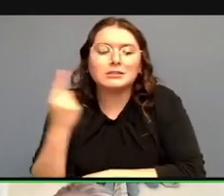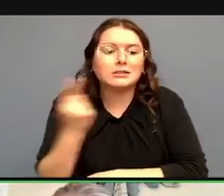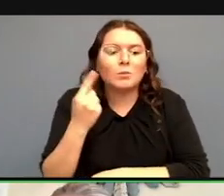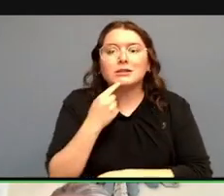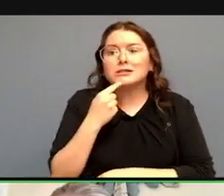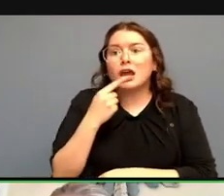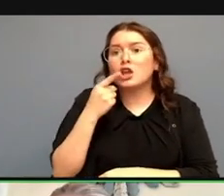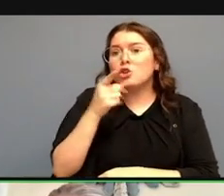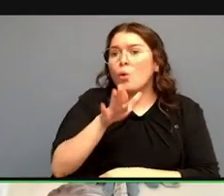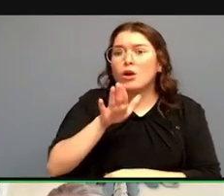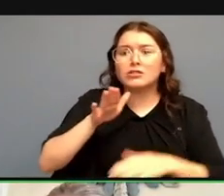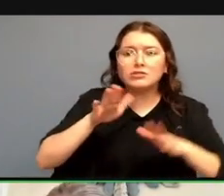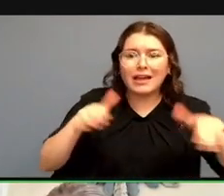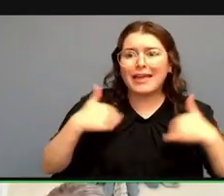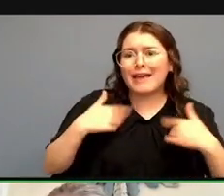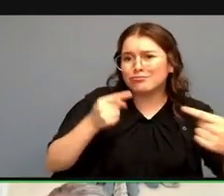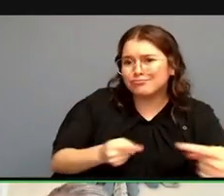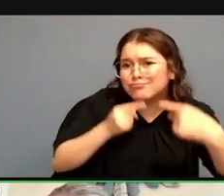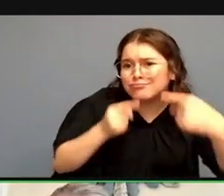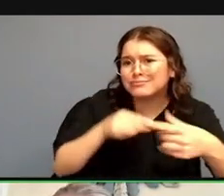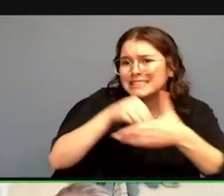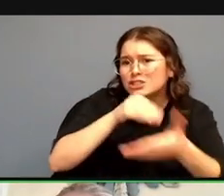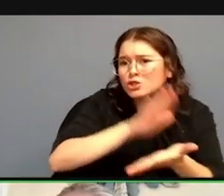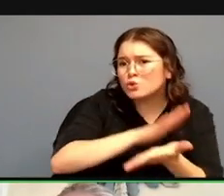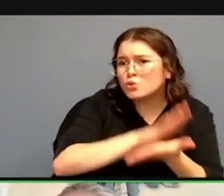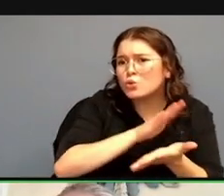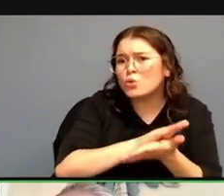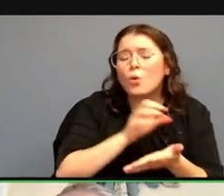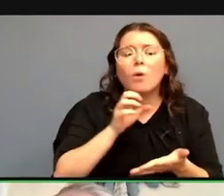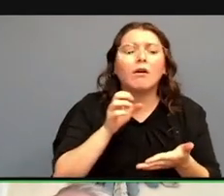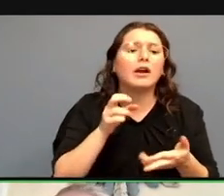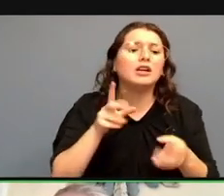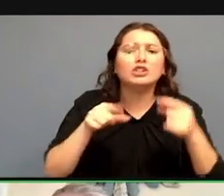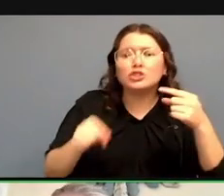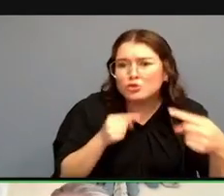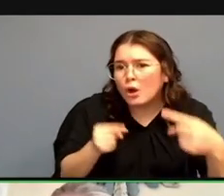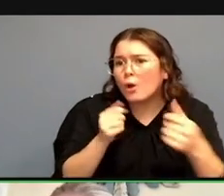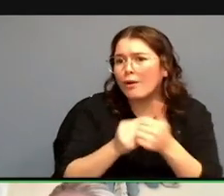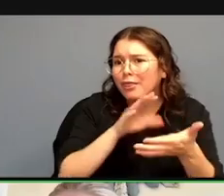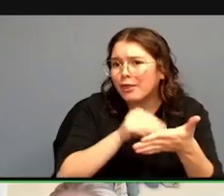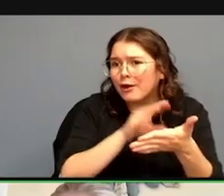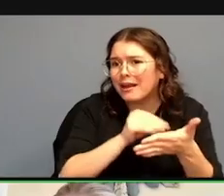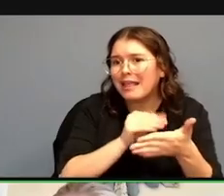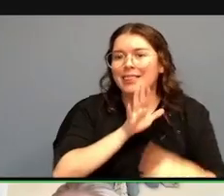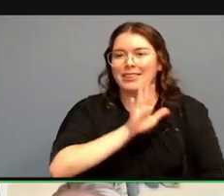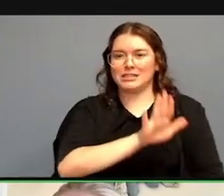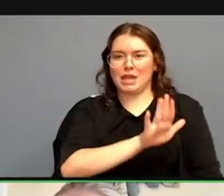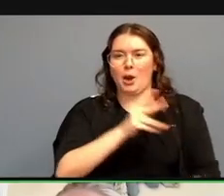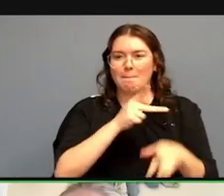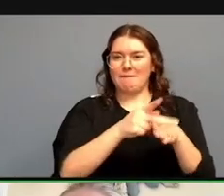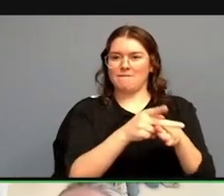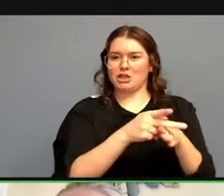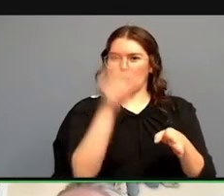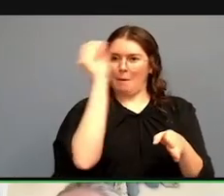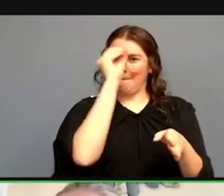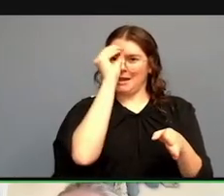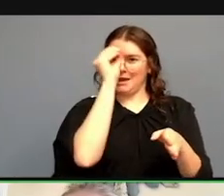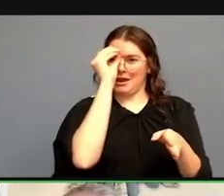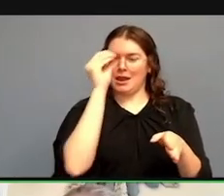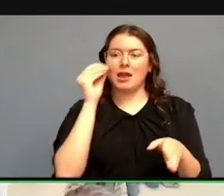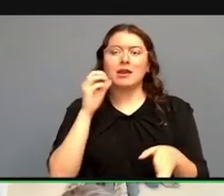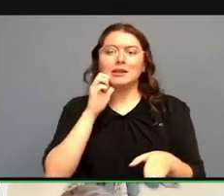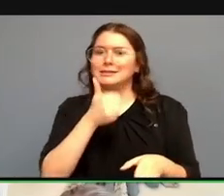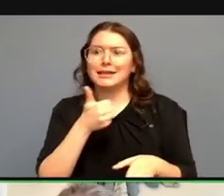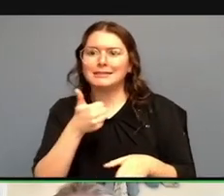having a hard time at school, having a hard time learning, that's just their professional opinion, but that doesn't make them